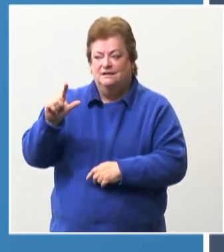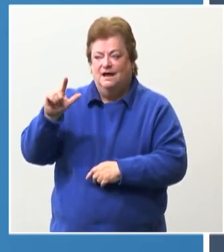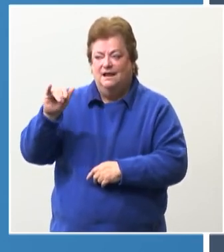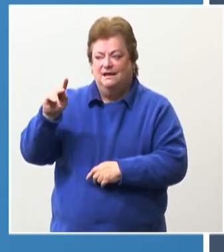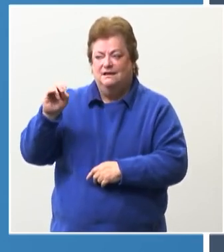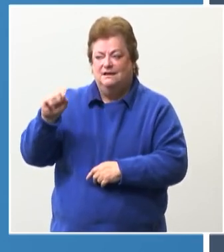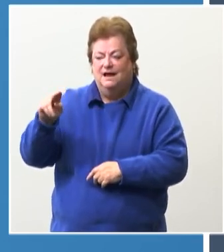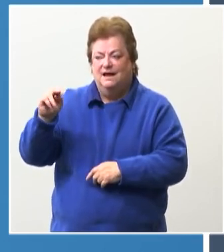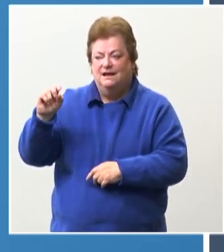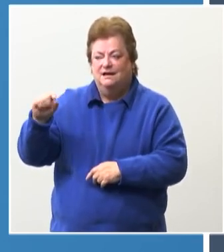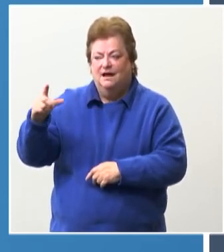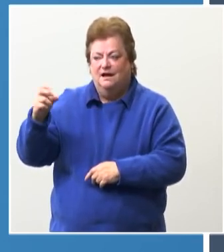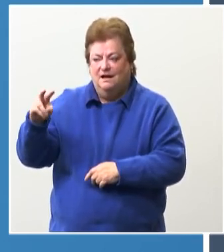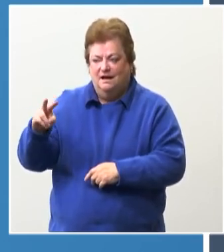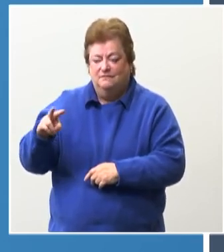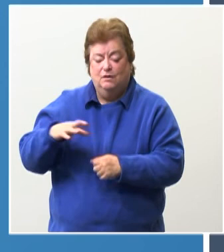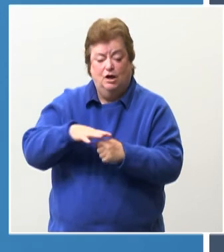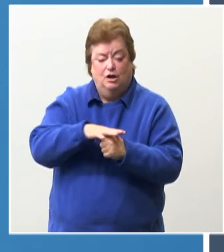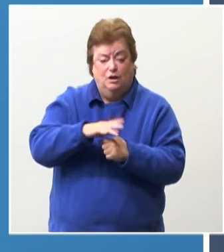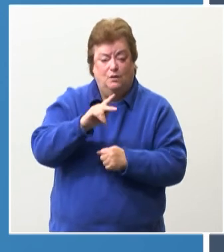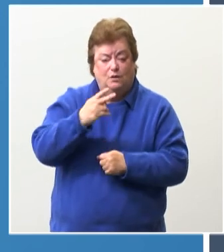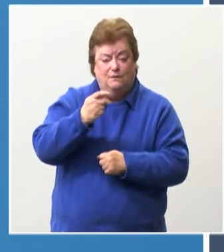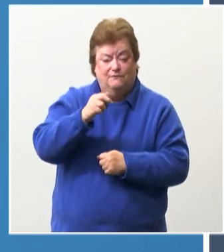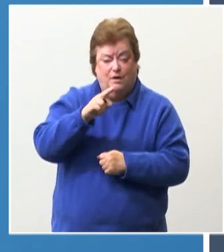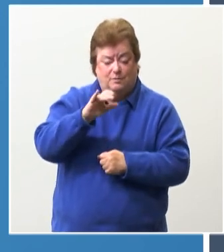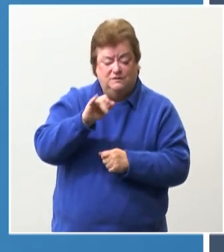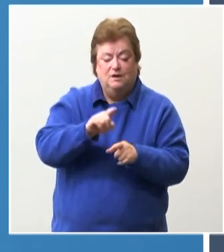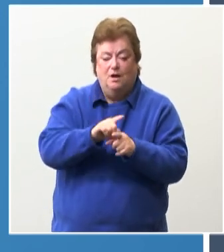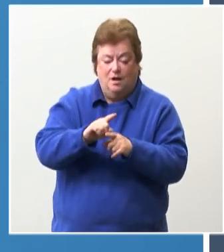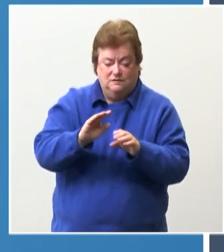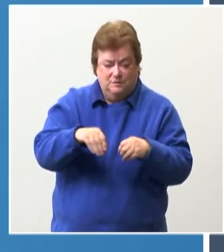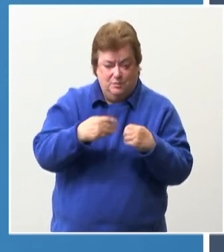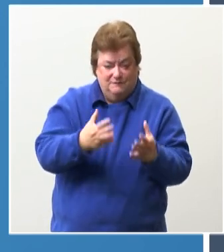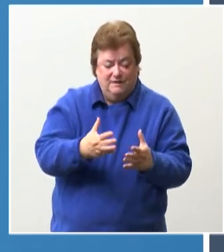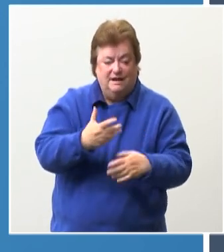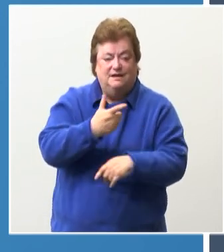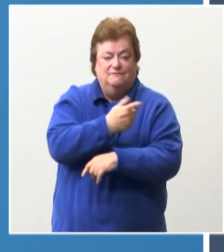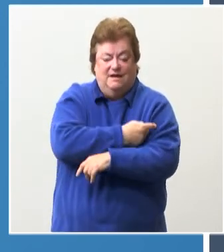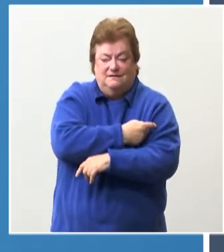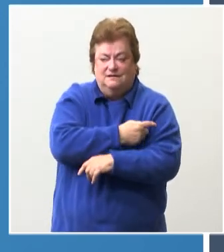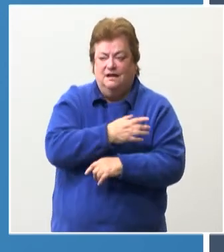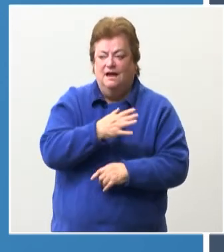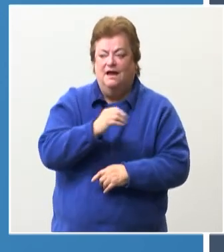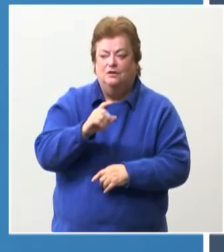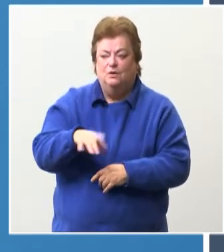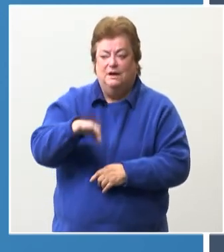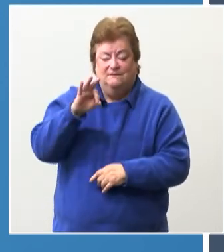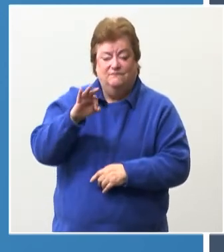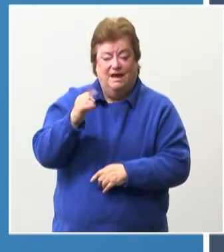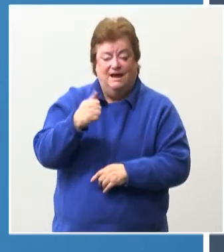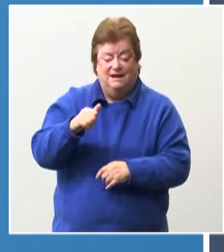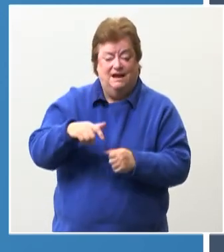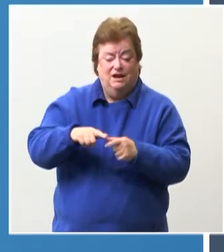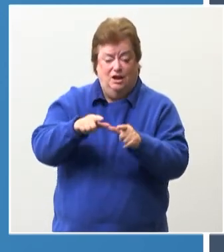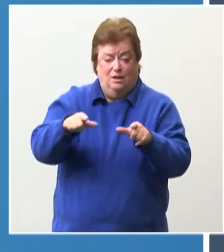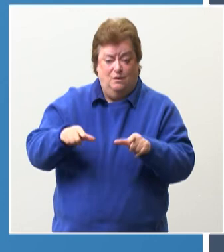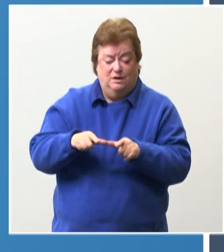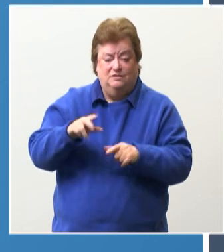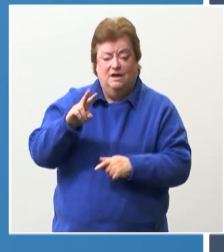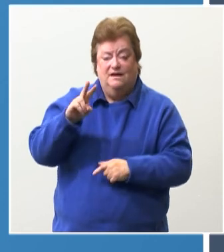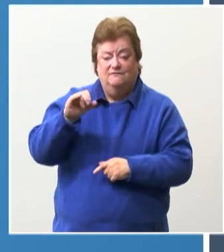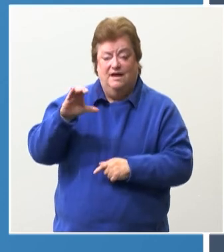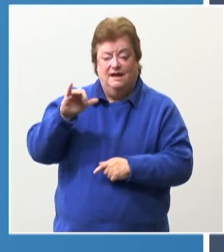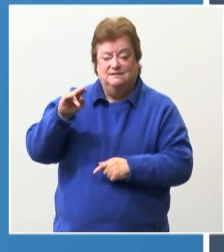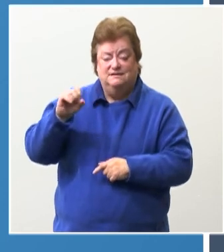covid19.lincoln.ne.gov. Local pharmacies are also offering vaccine, and you can find a location by visiting